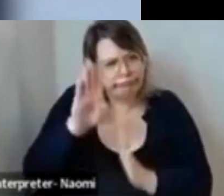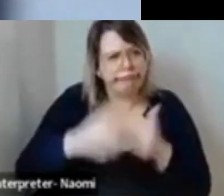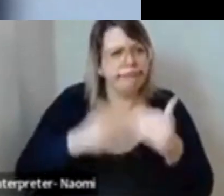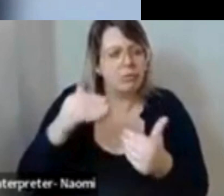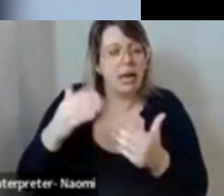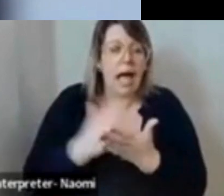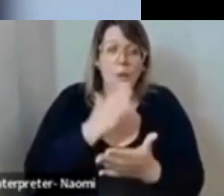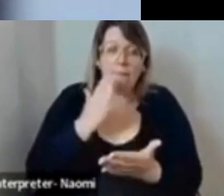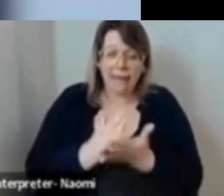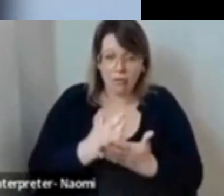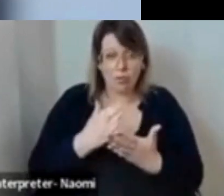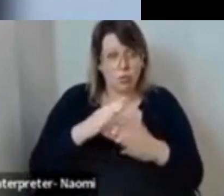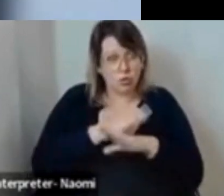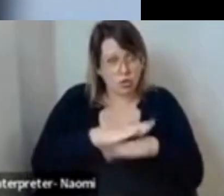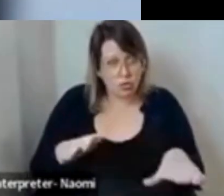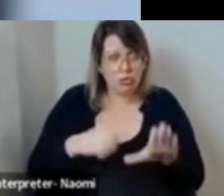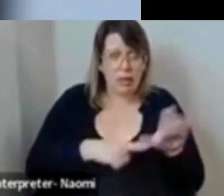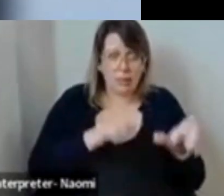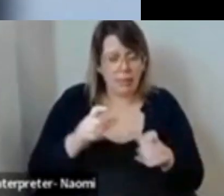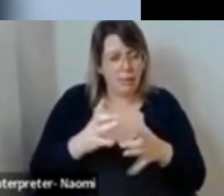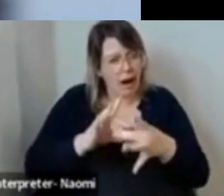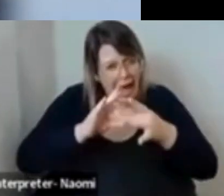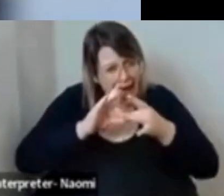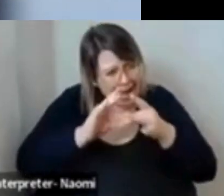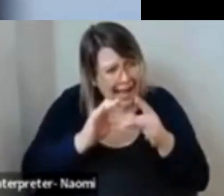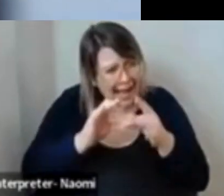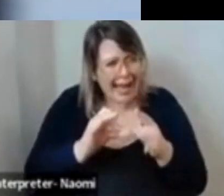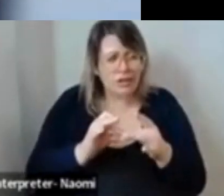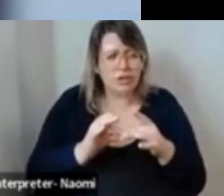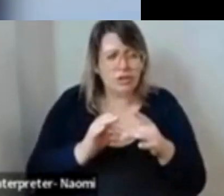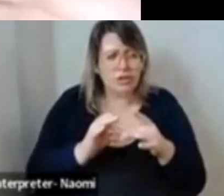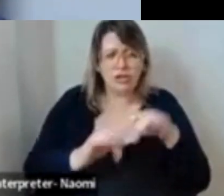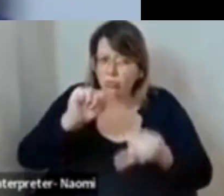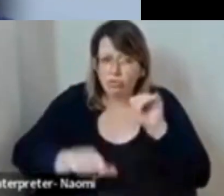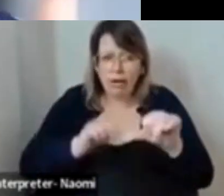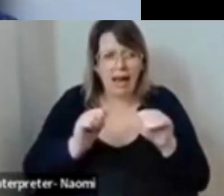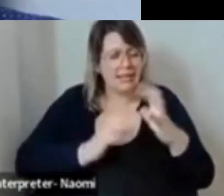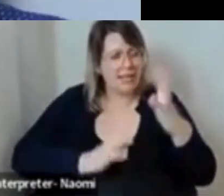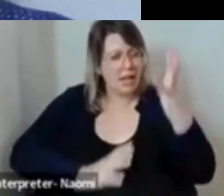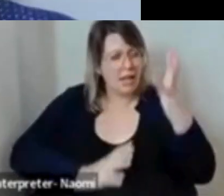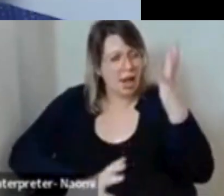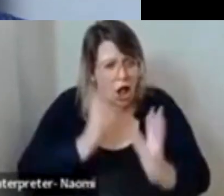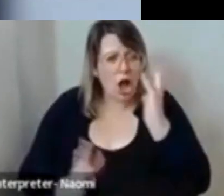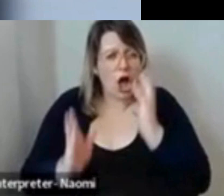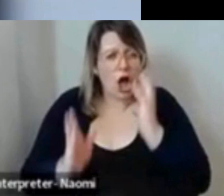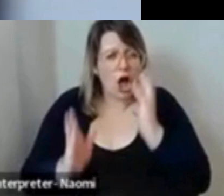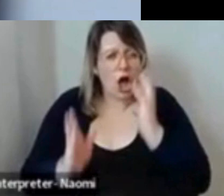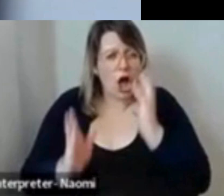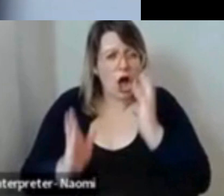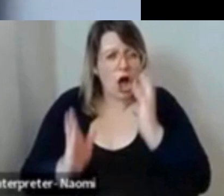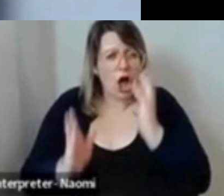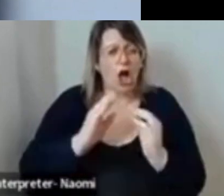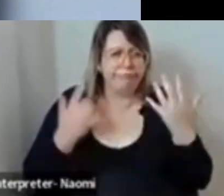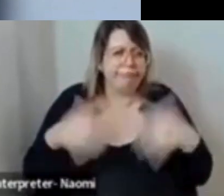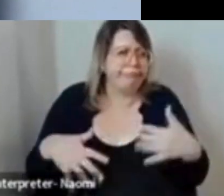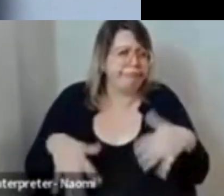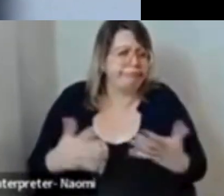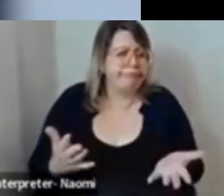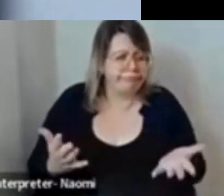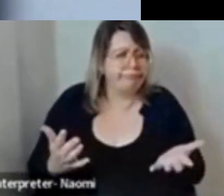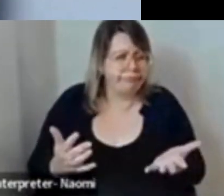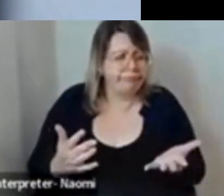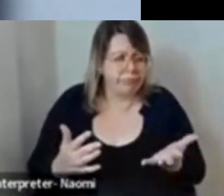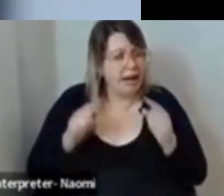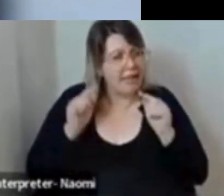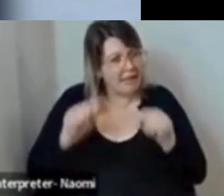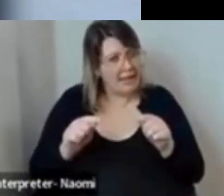people engage, progress, learn, and continue to engage as their musical journey continues